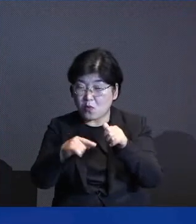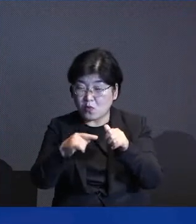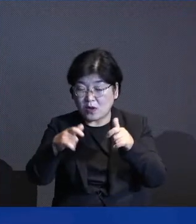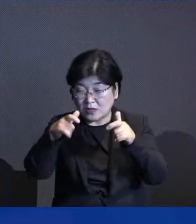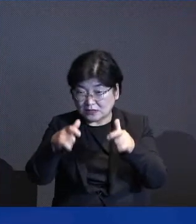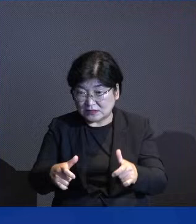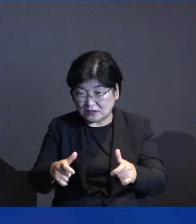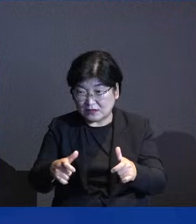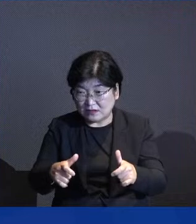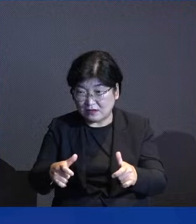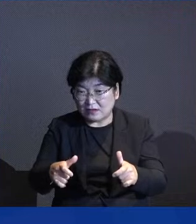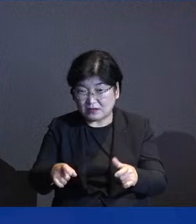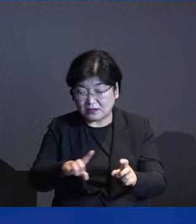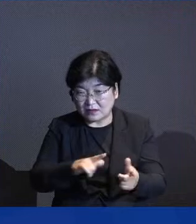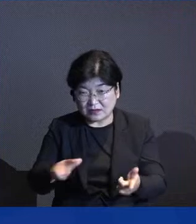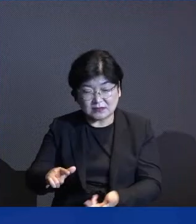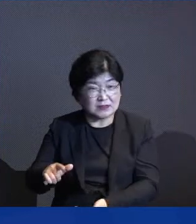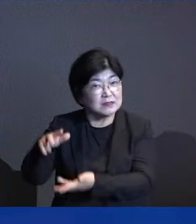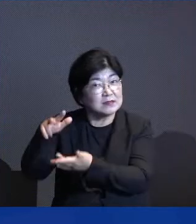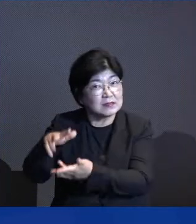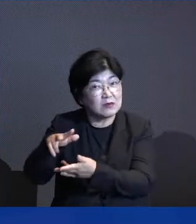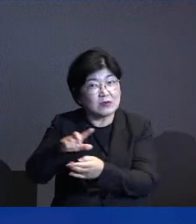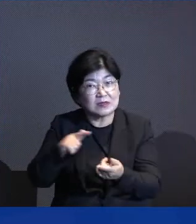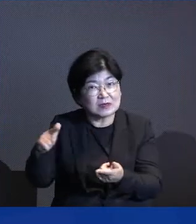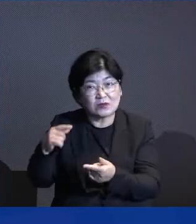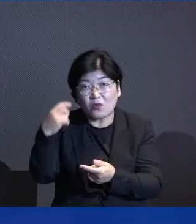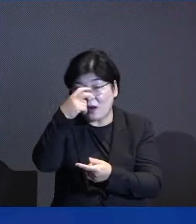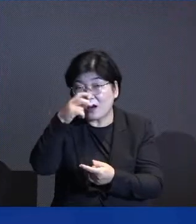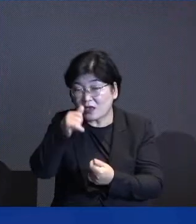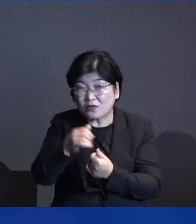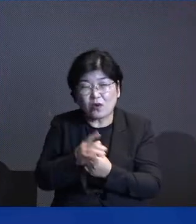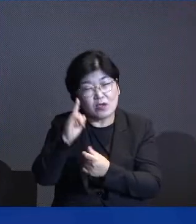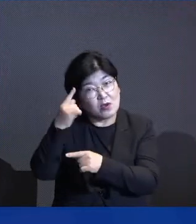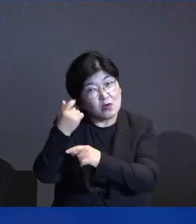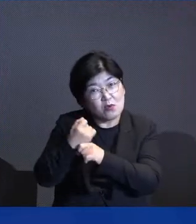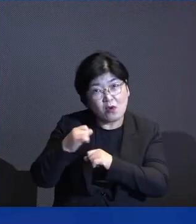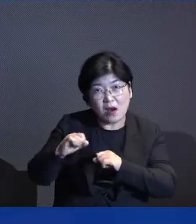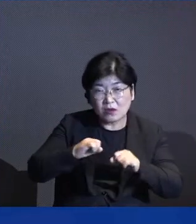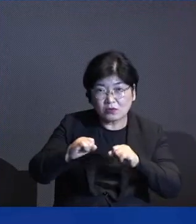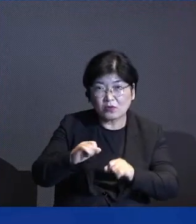conduct research, and do suicide prevention. And they also